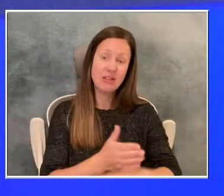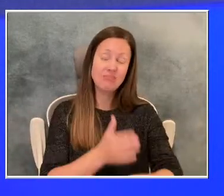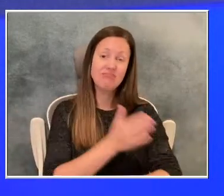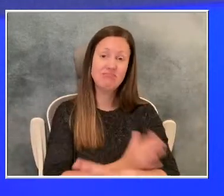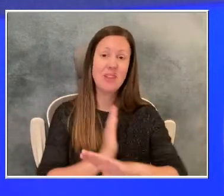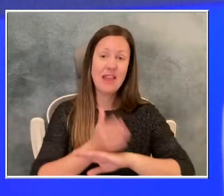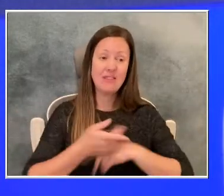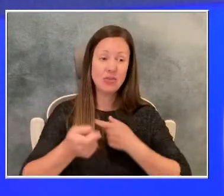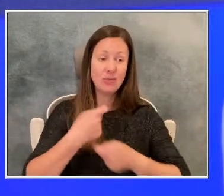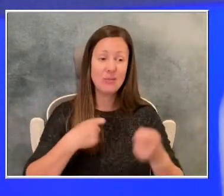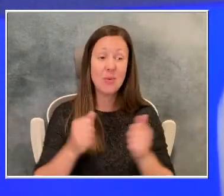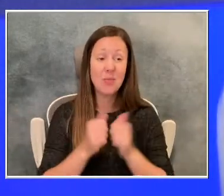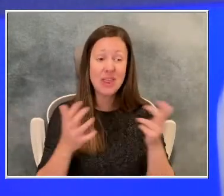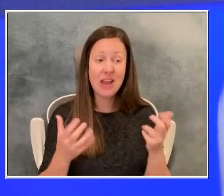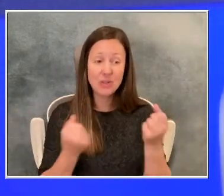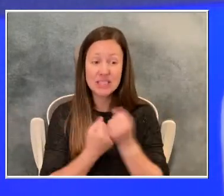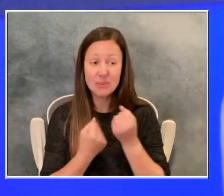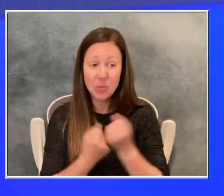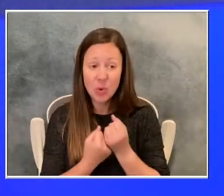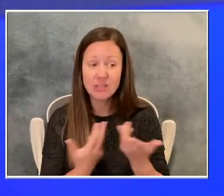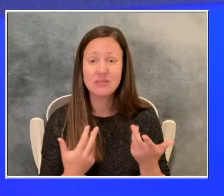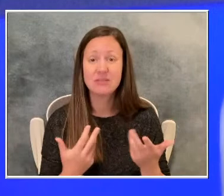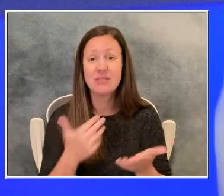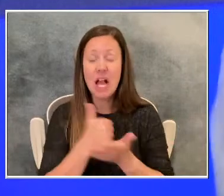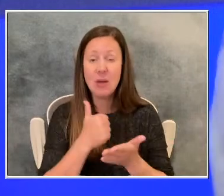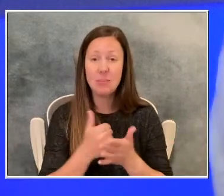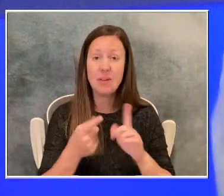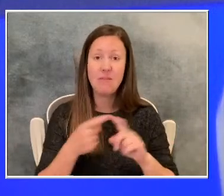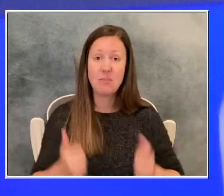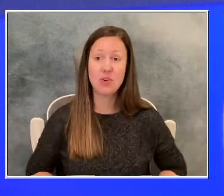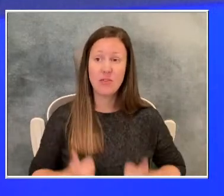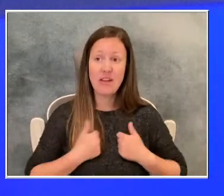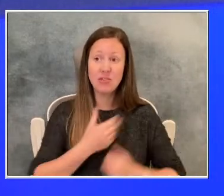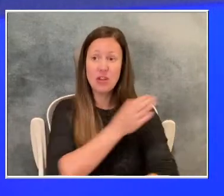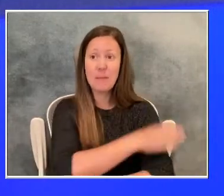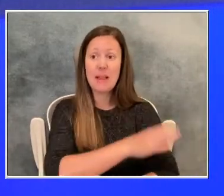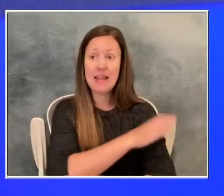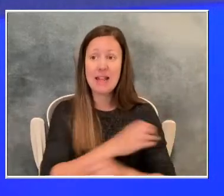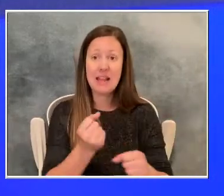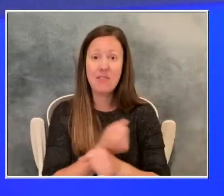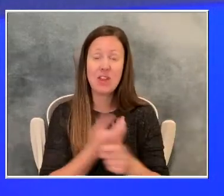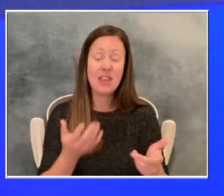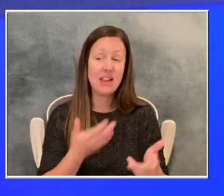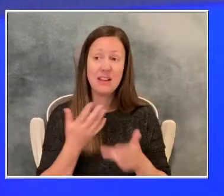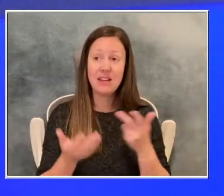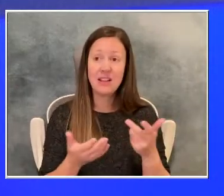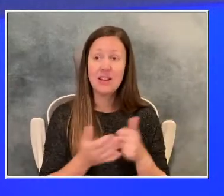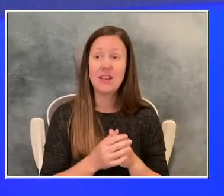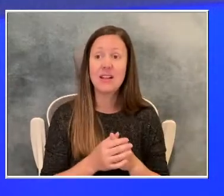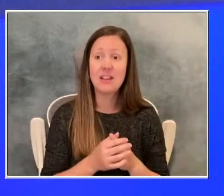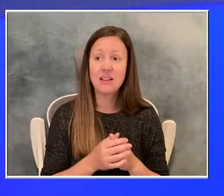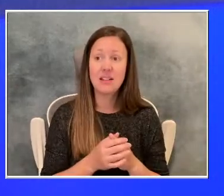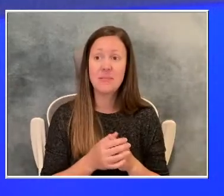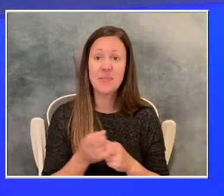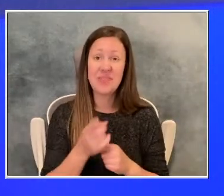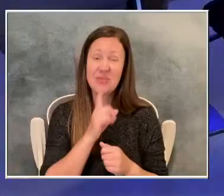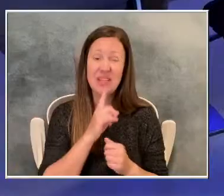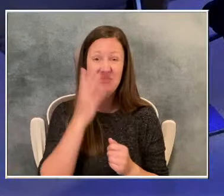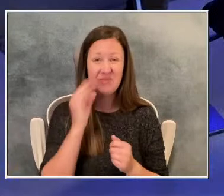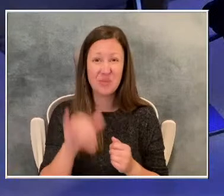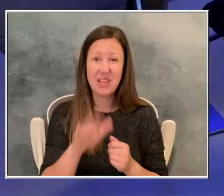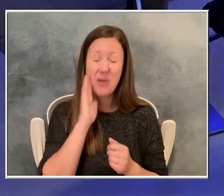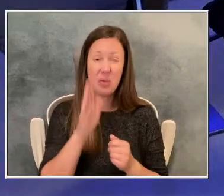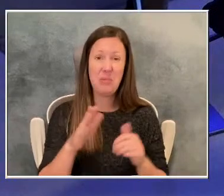help from the survivorship clinic, and then Dr. Monks and a team, going through this would be extremely difficult. Yeah.